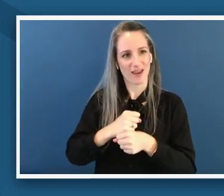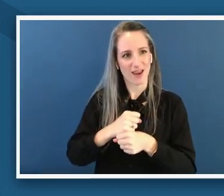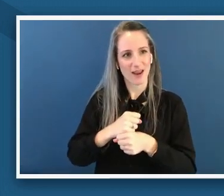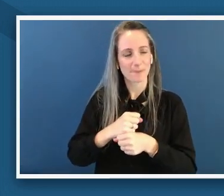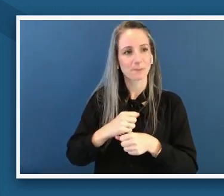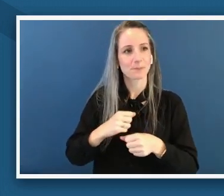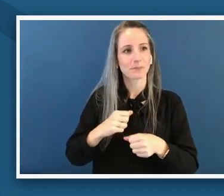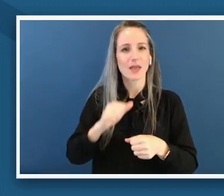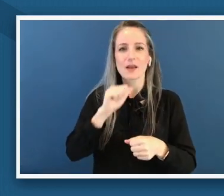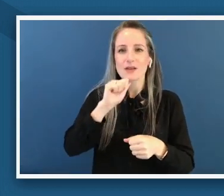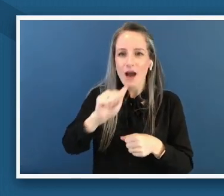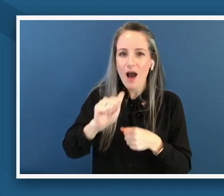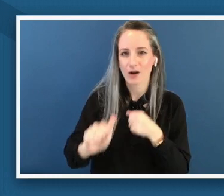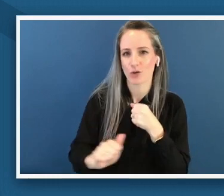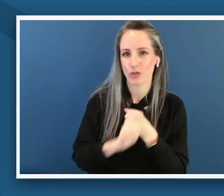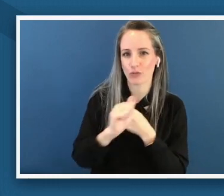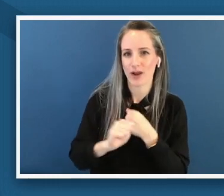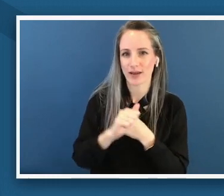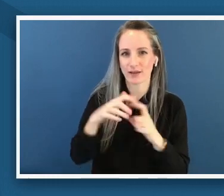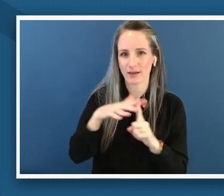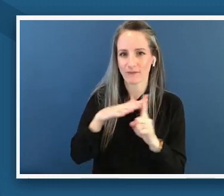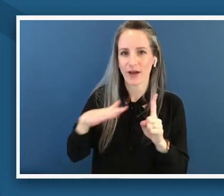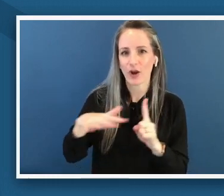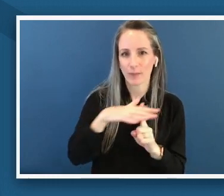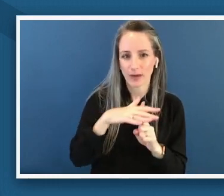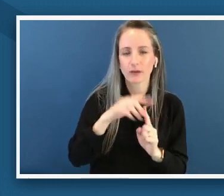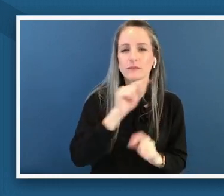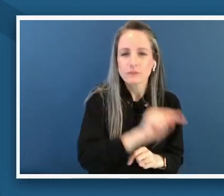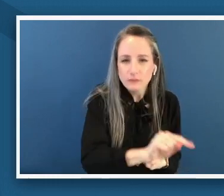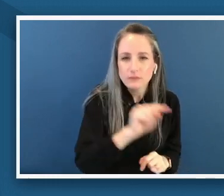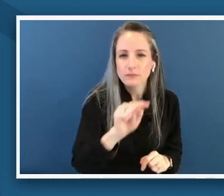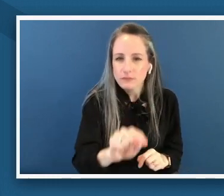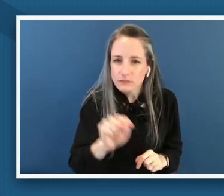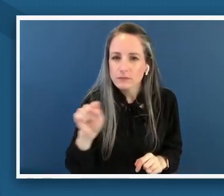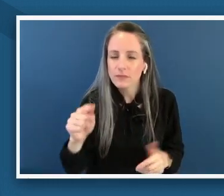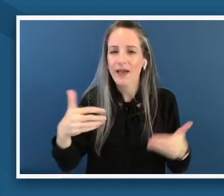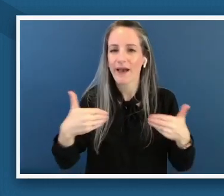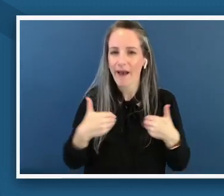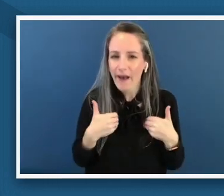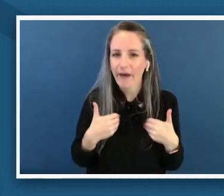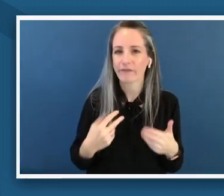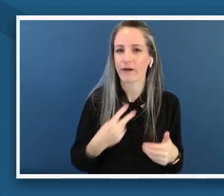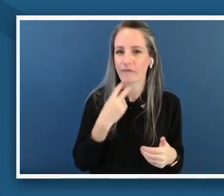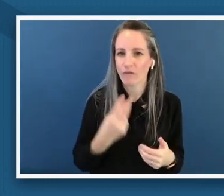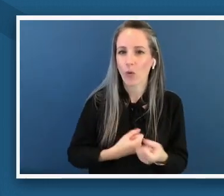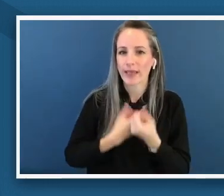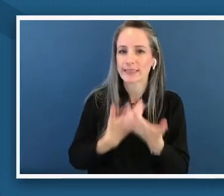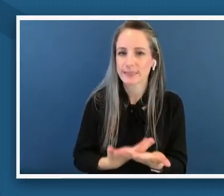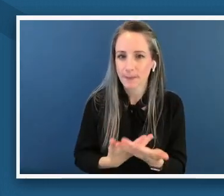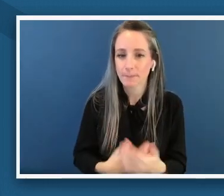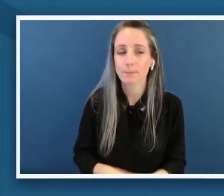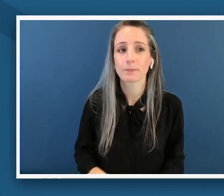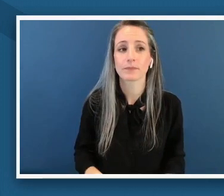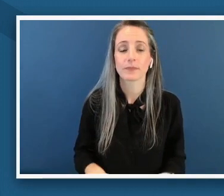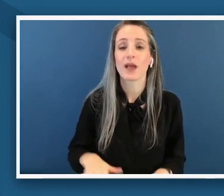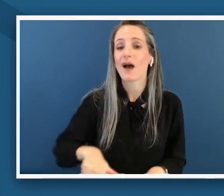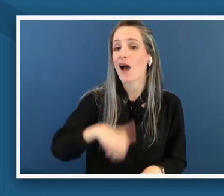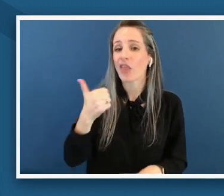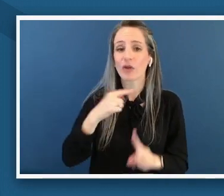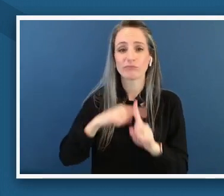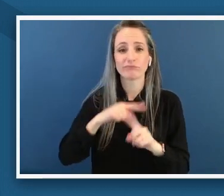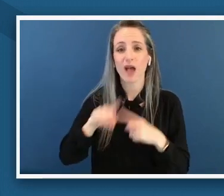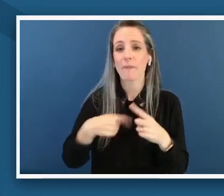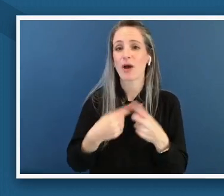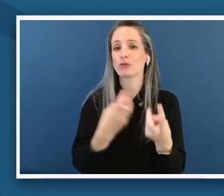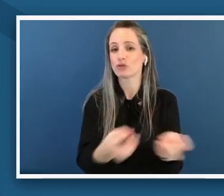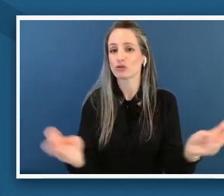non-threatening environment where everyone has a voice. The other thing I love about a circle, and I know people are like, well, she's an elementary teacher, she can do